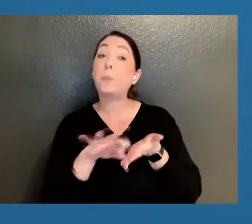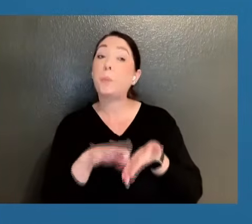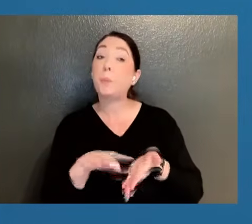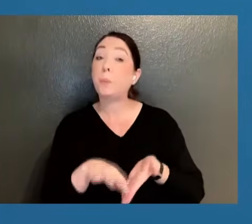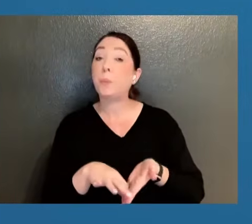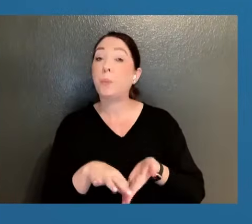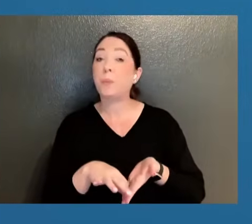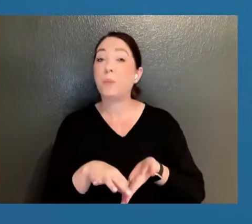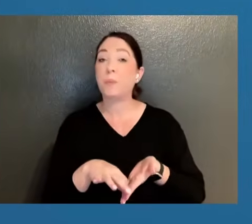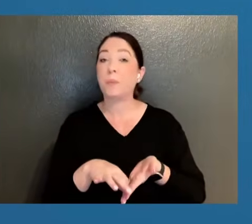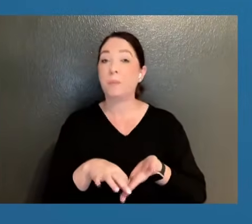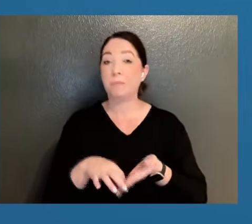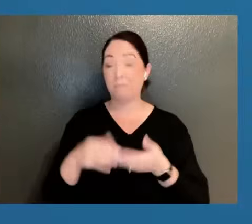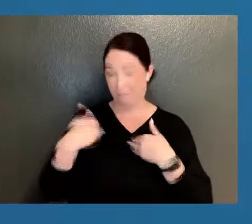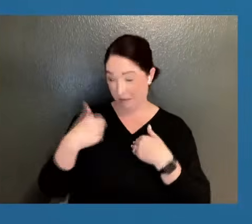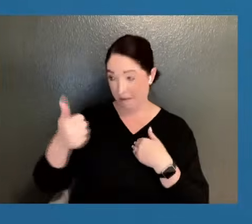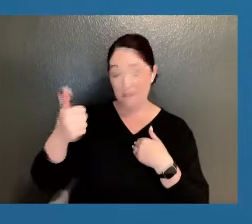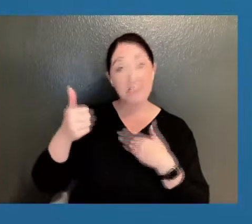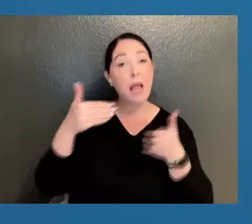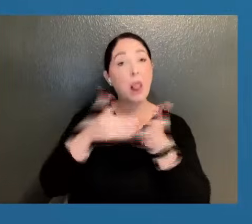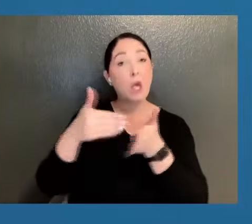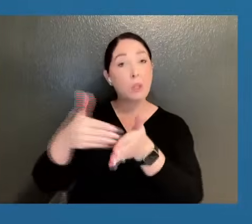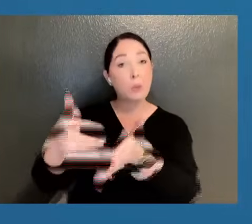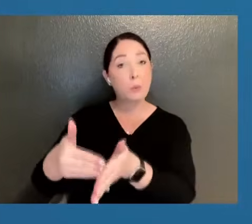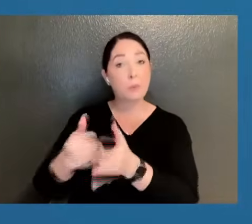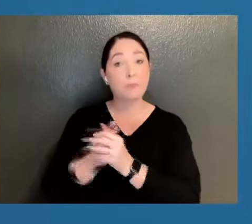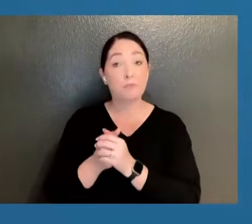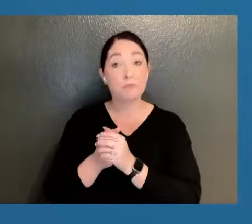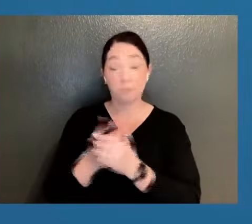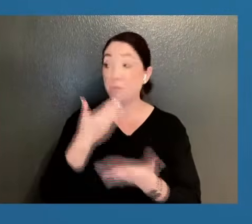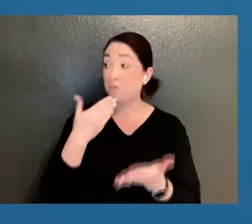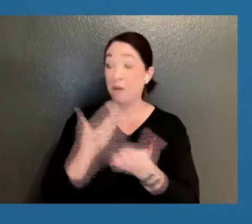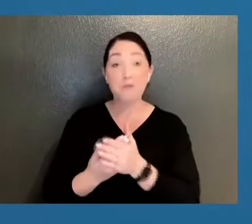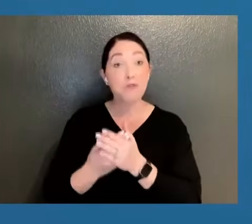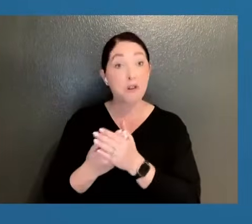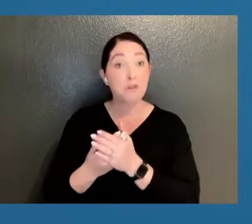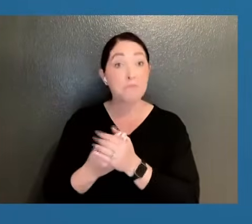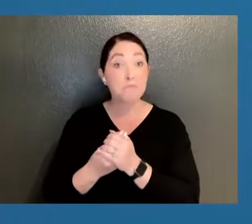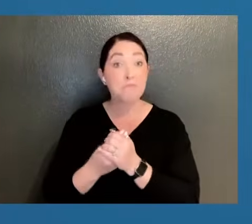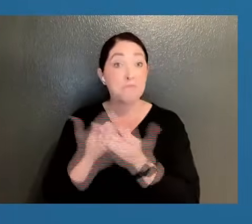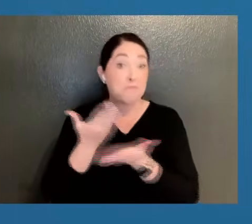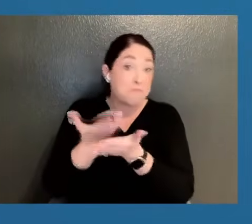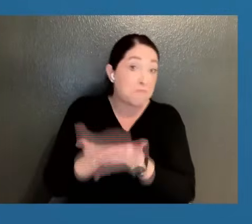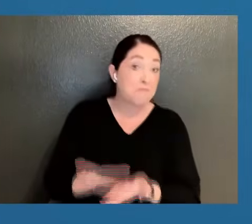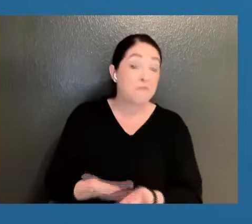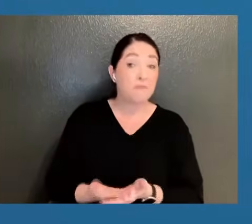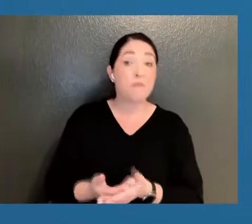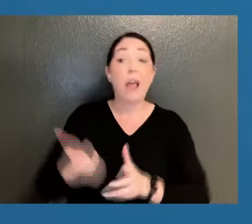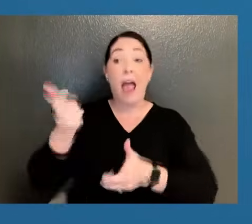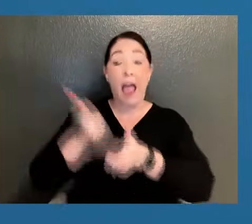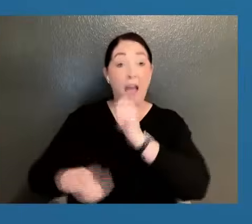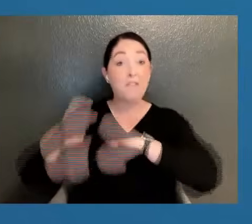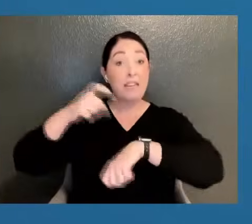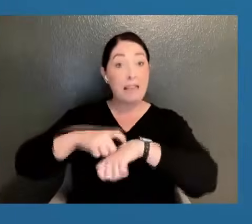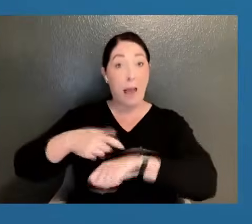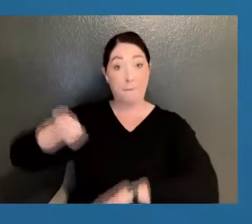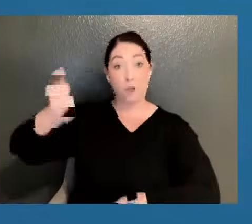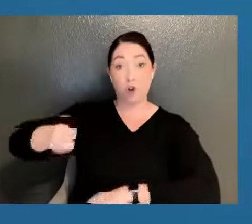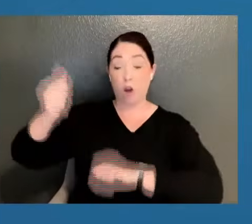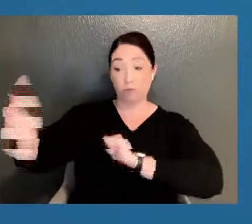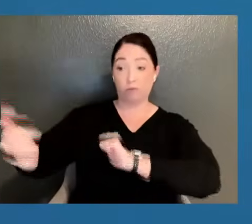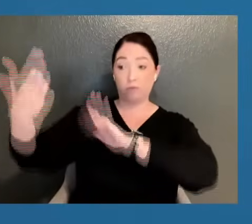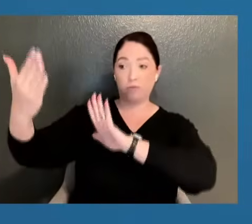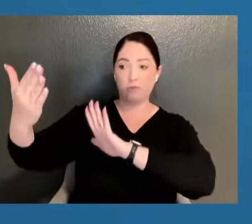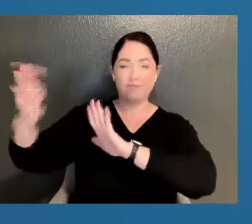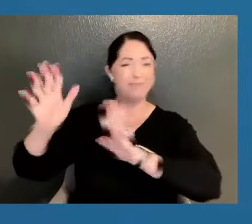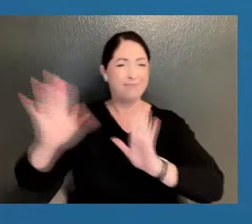10 lawsuits. We have a pretty good record. Every time it's gone before a judge, the judge says, no, the state